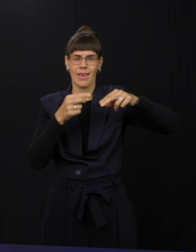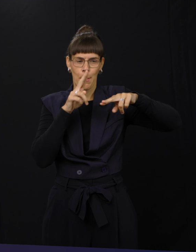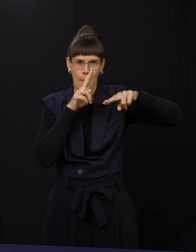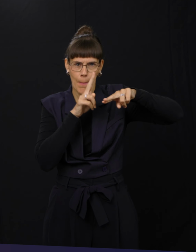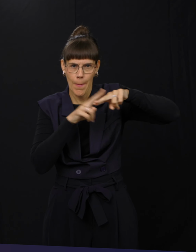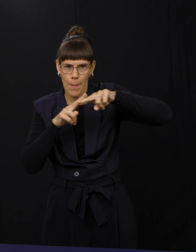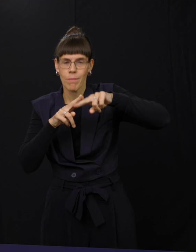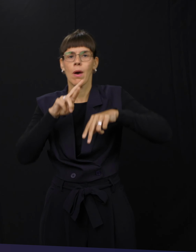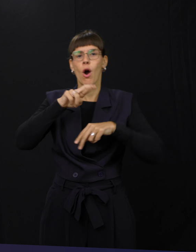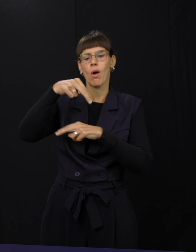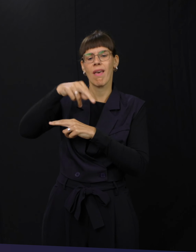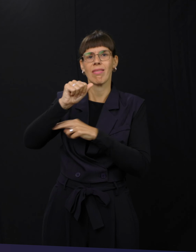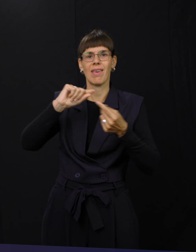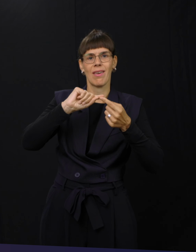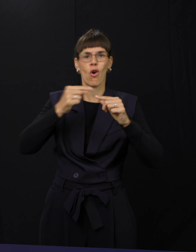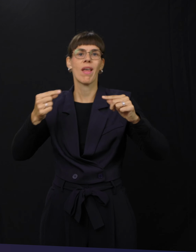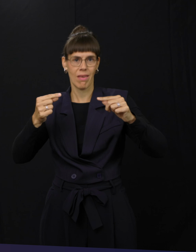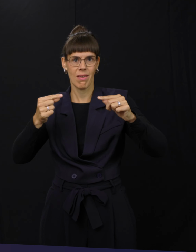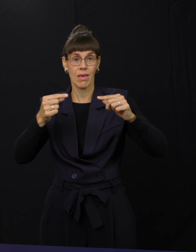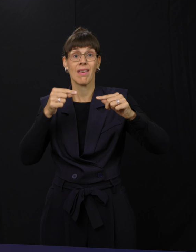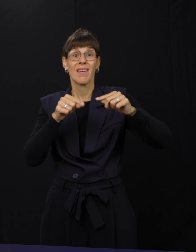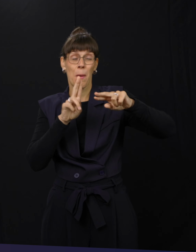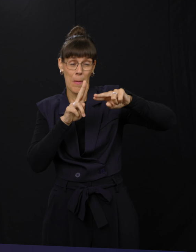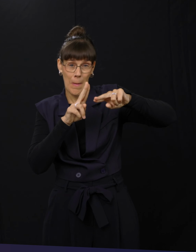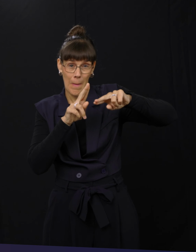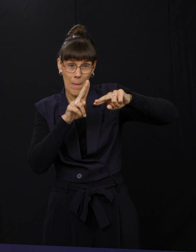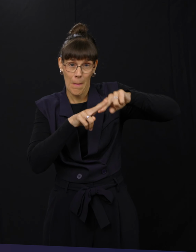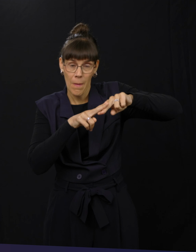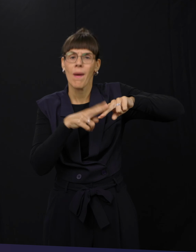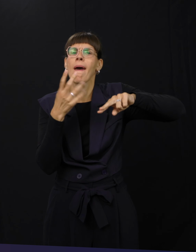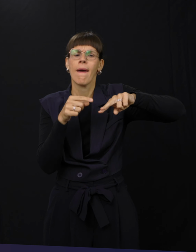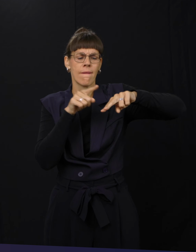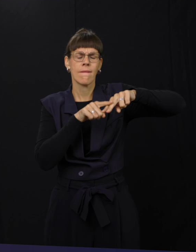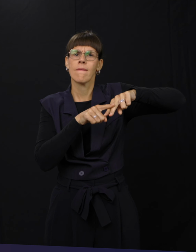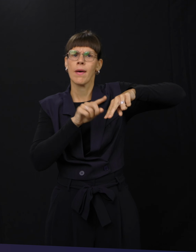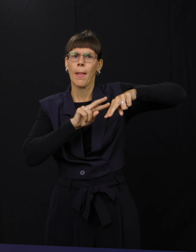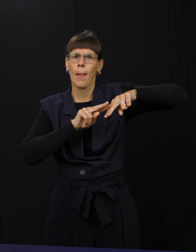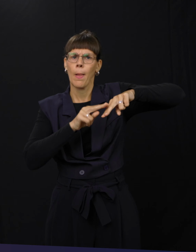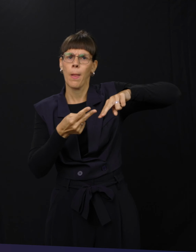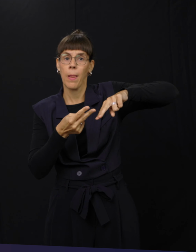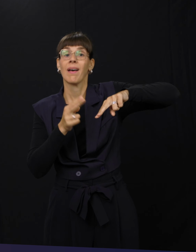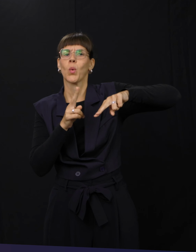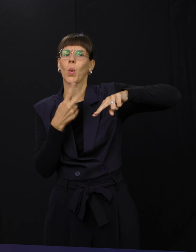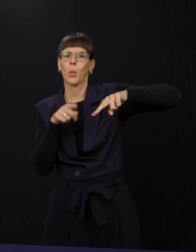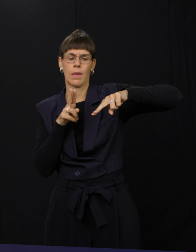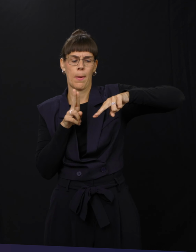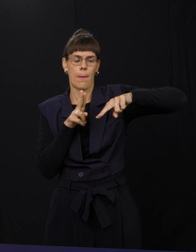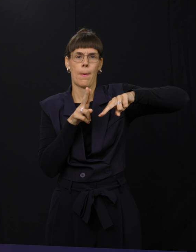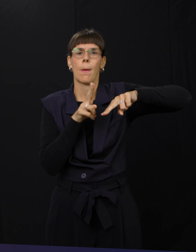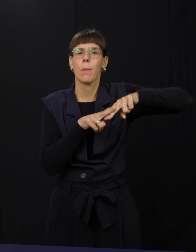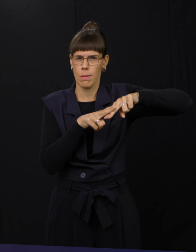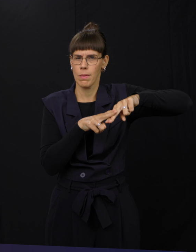RNA. And these small patches cover up mutations that are the underlying cause of Usher